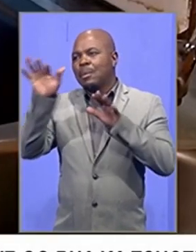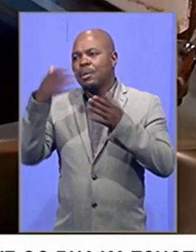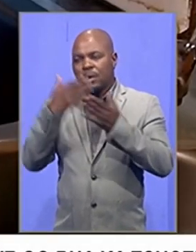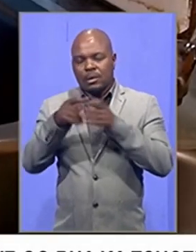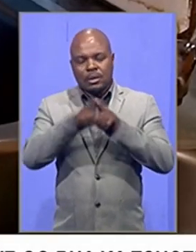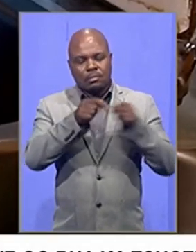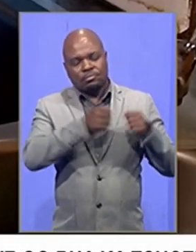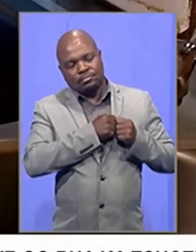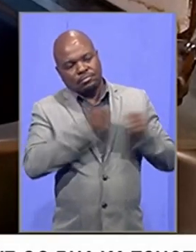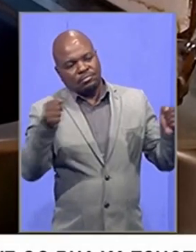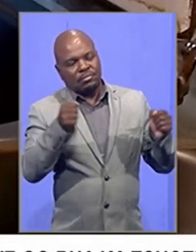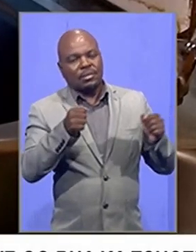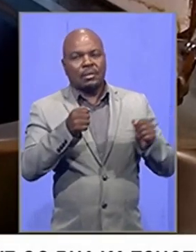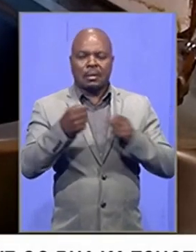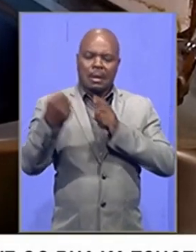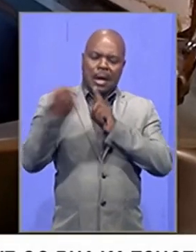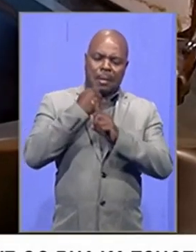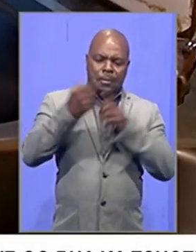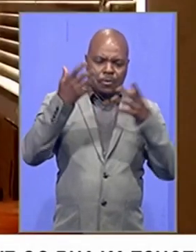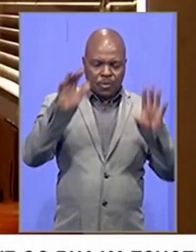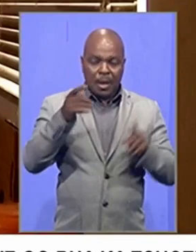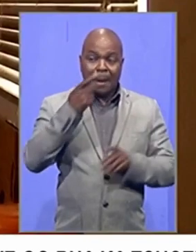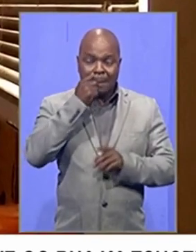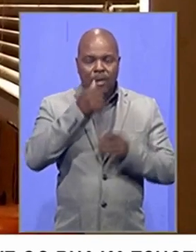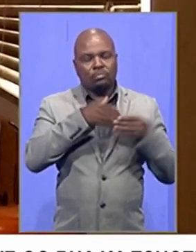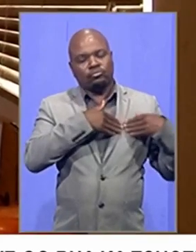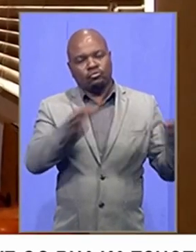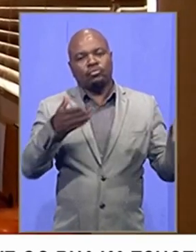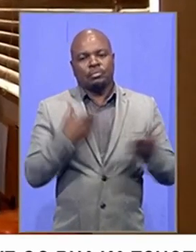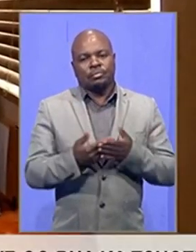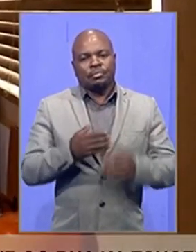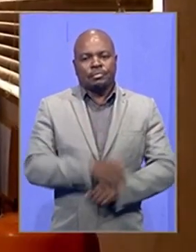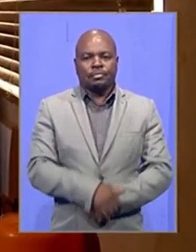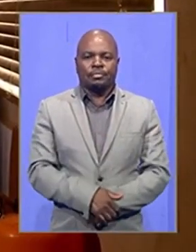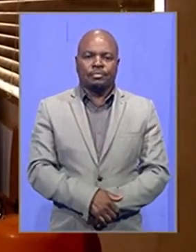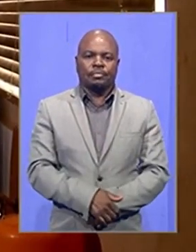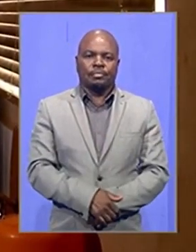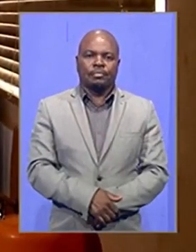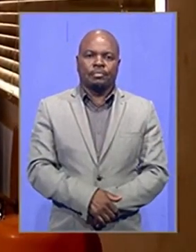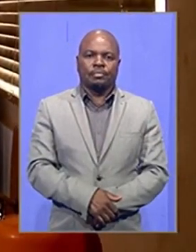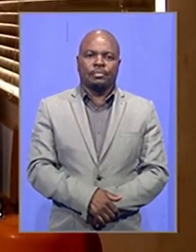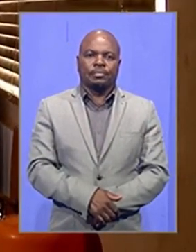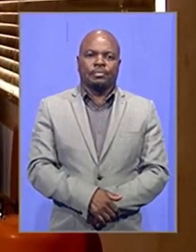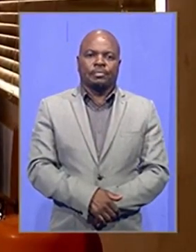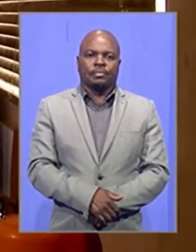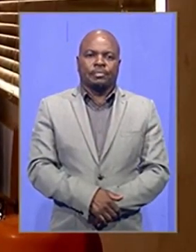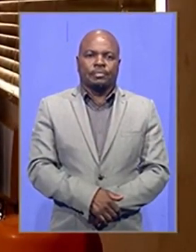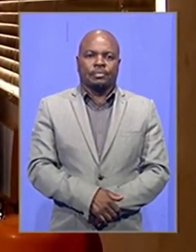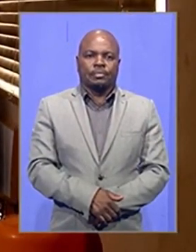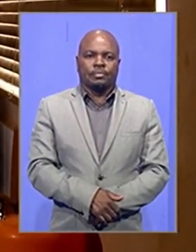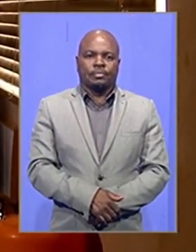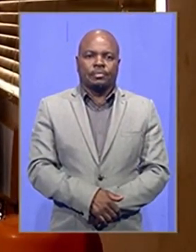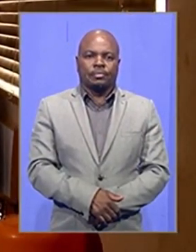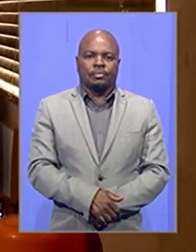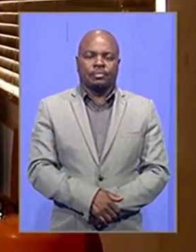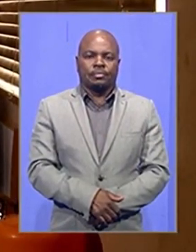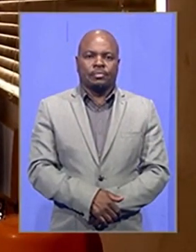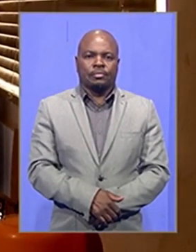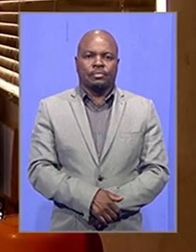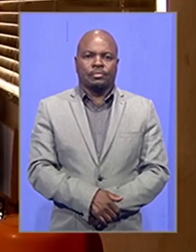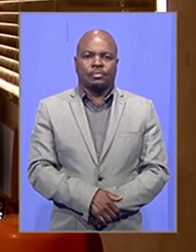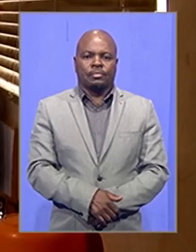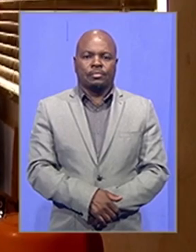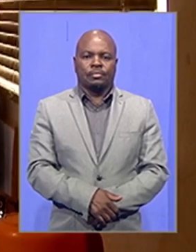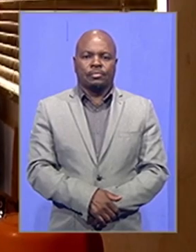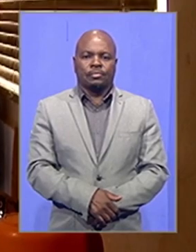ka ditiragalo tsa go sotlwa ga banna sentle englihihi SABC News